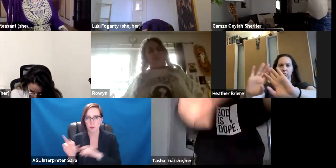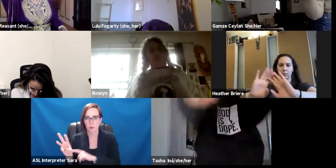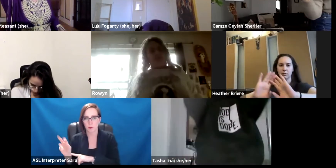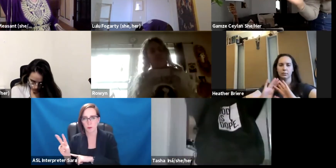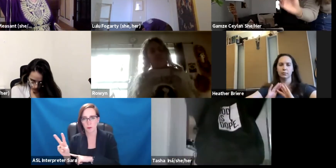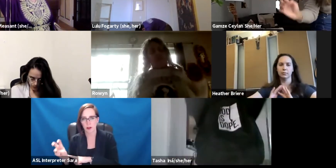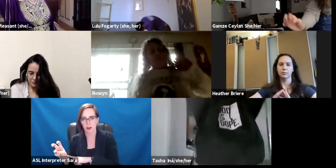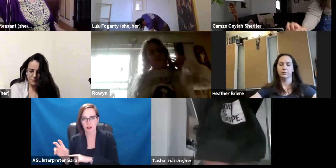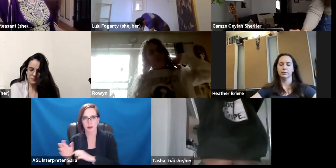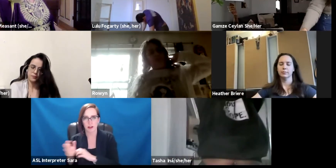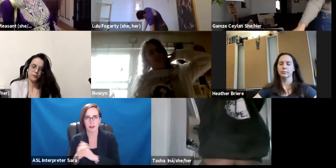you'll always be